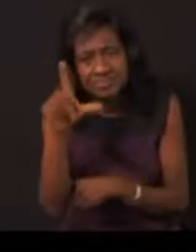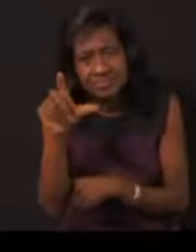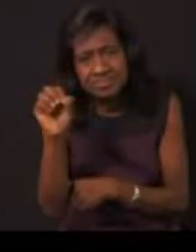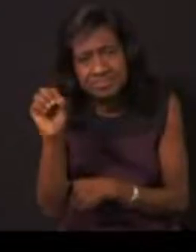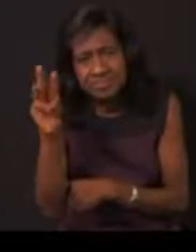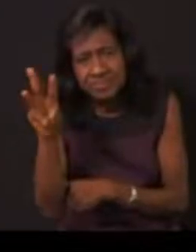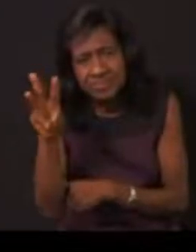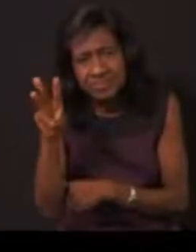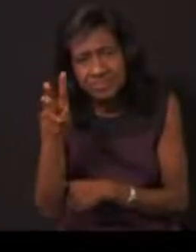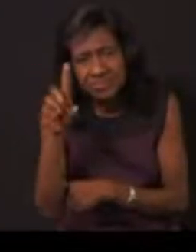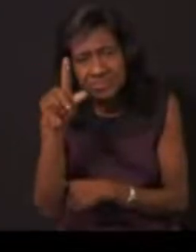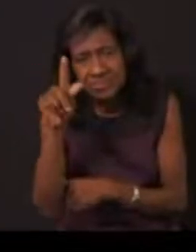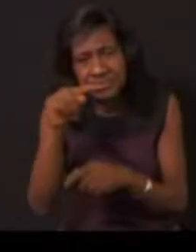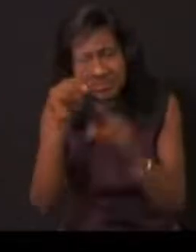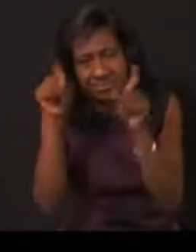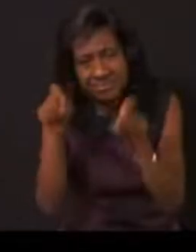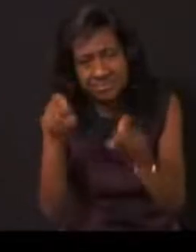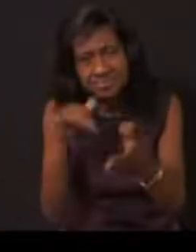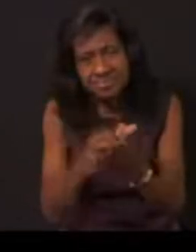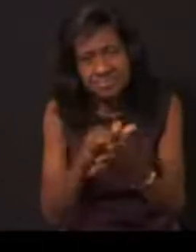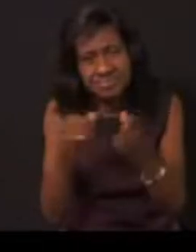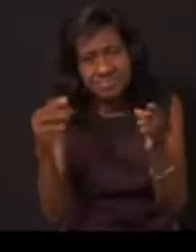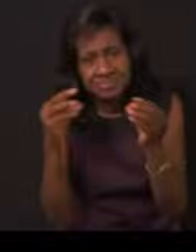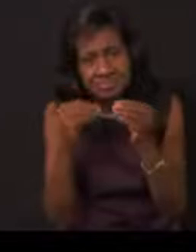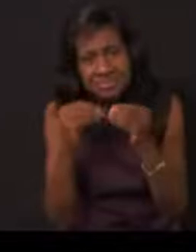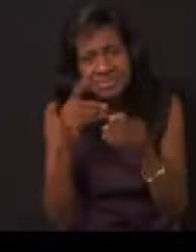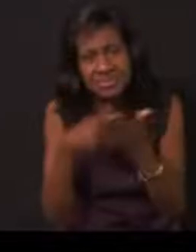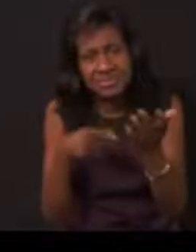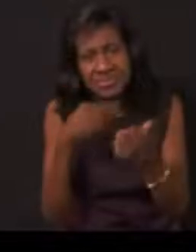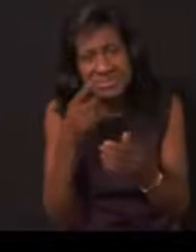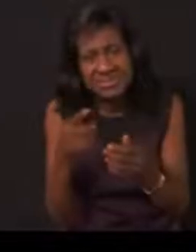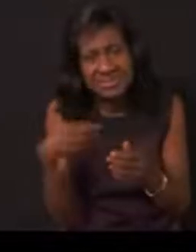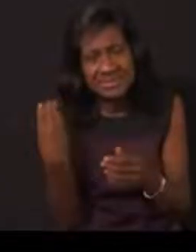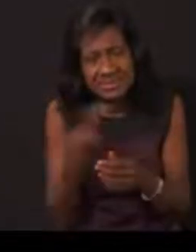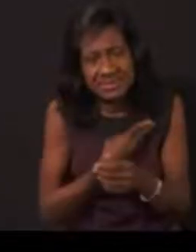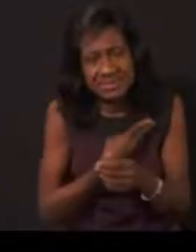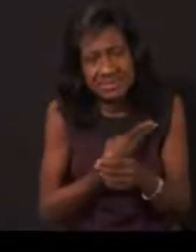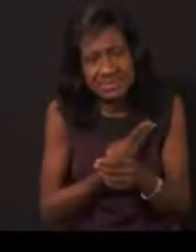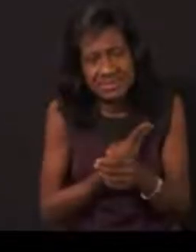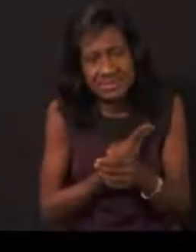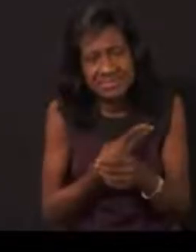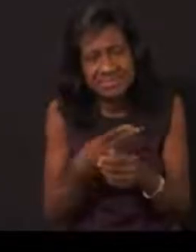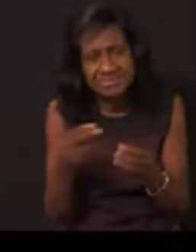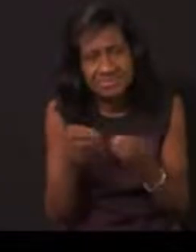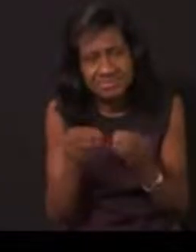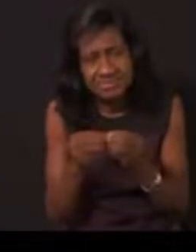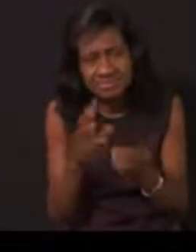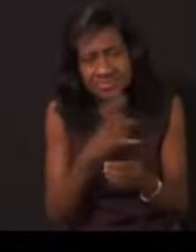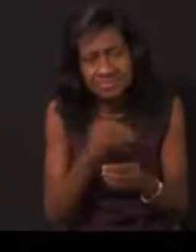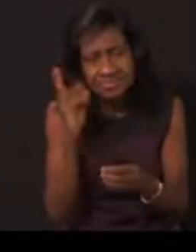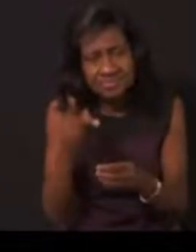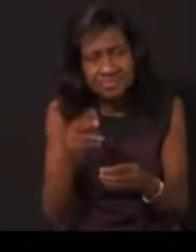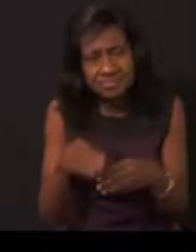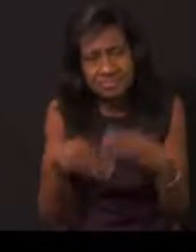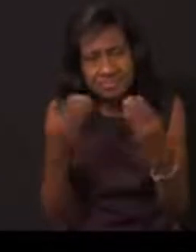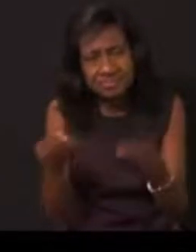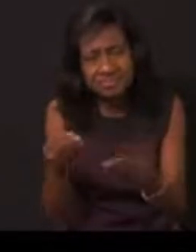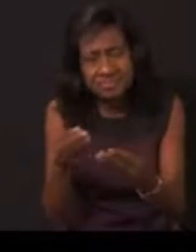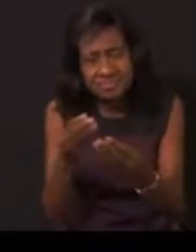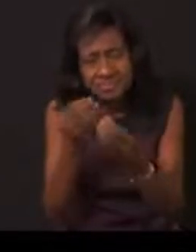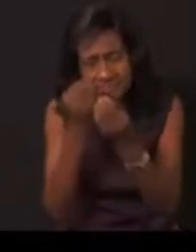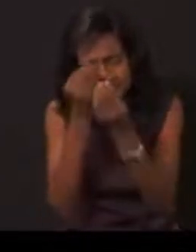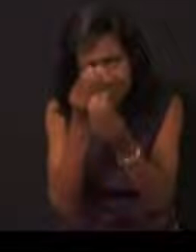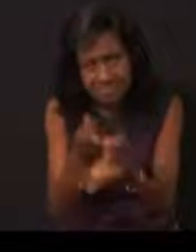So that meeting will outline all of that, and we will be able to provide further information at the